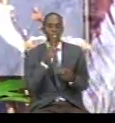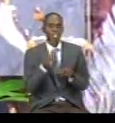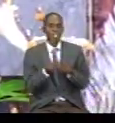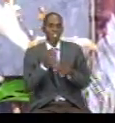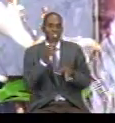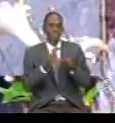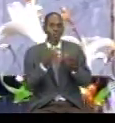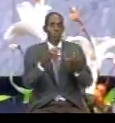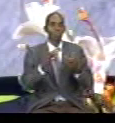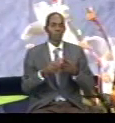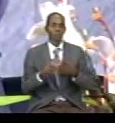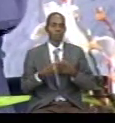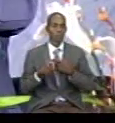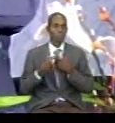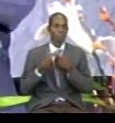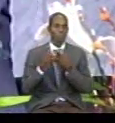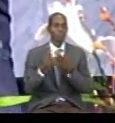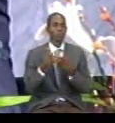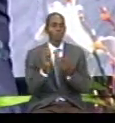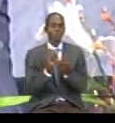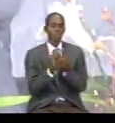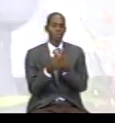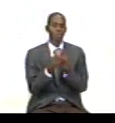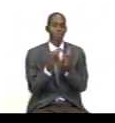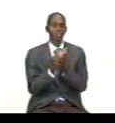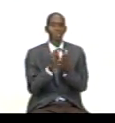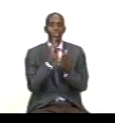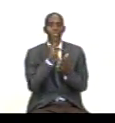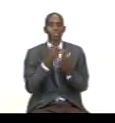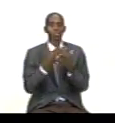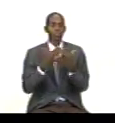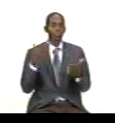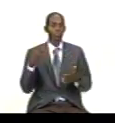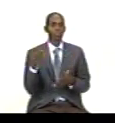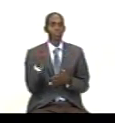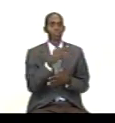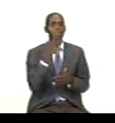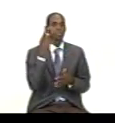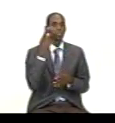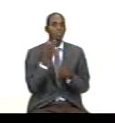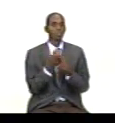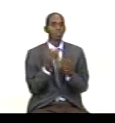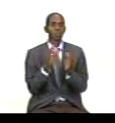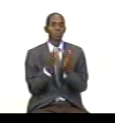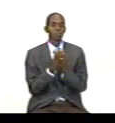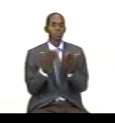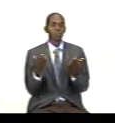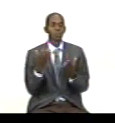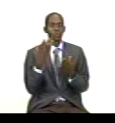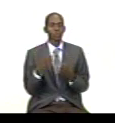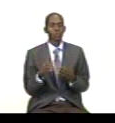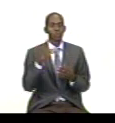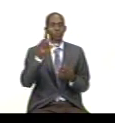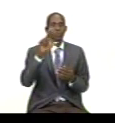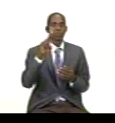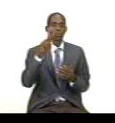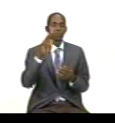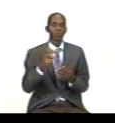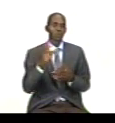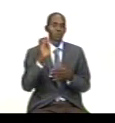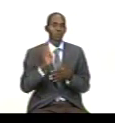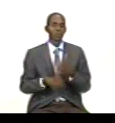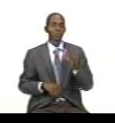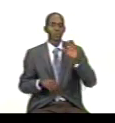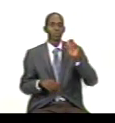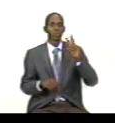run in the race that is set before you. We're coming to Luke chapter 12, and I'm reading